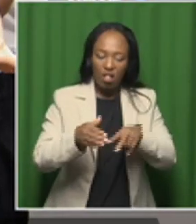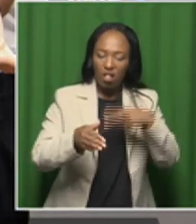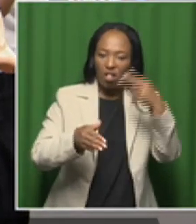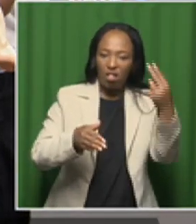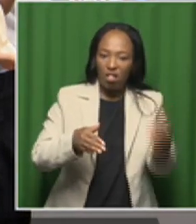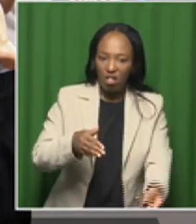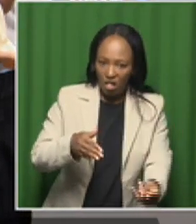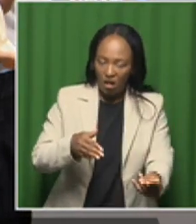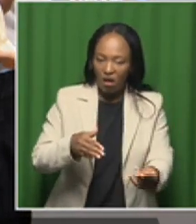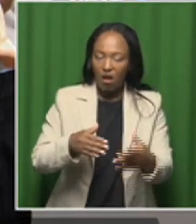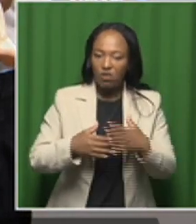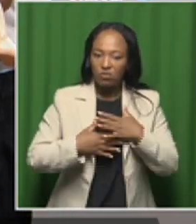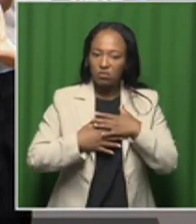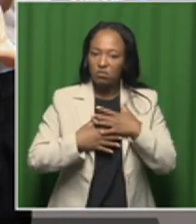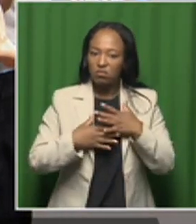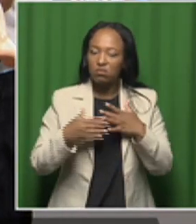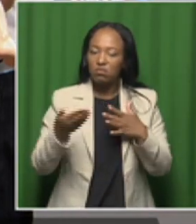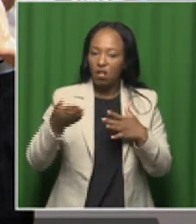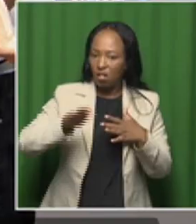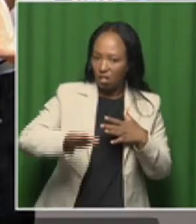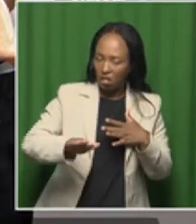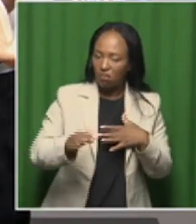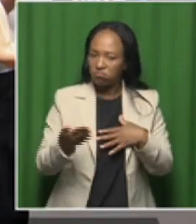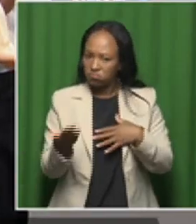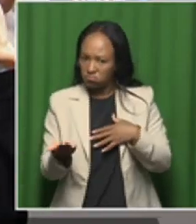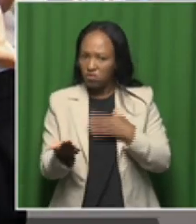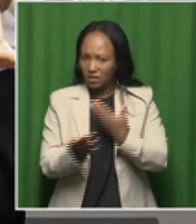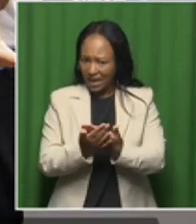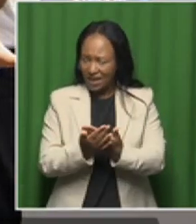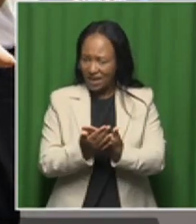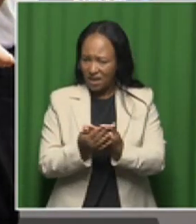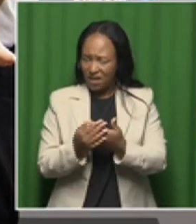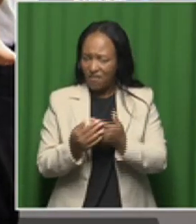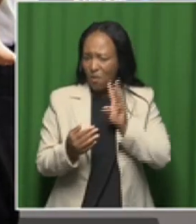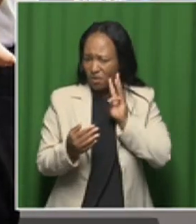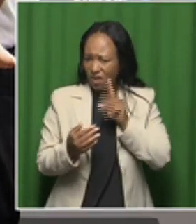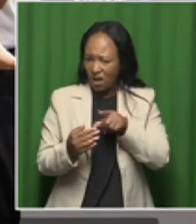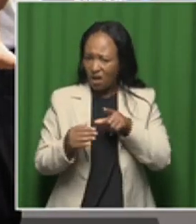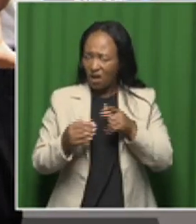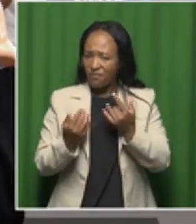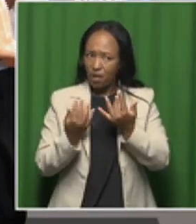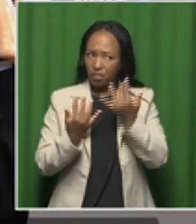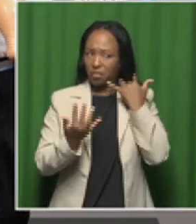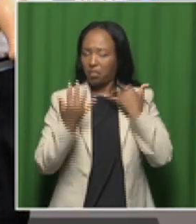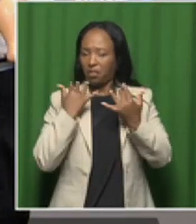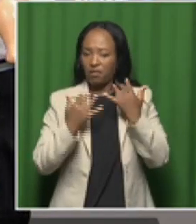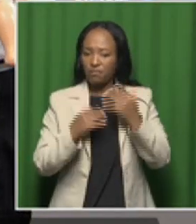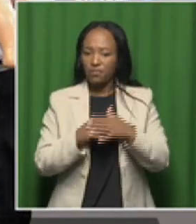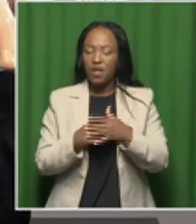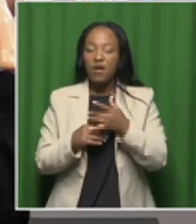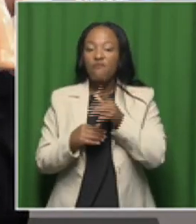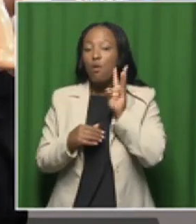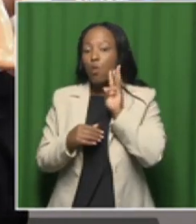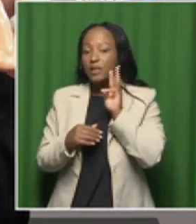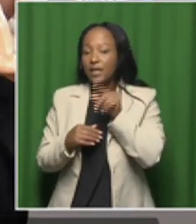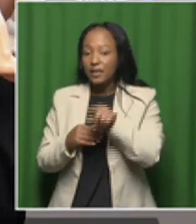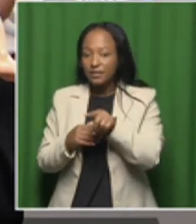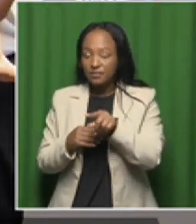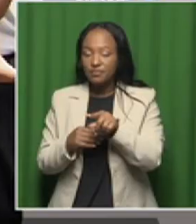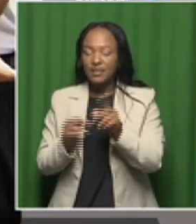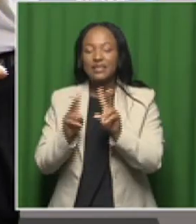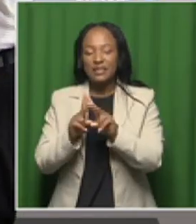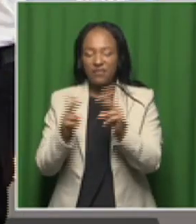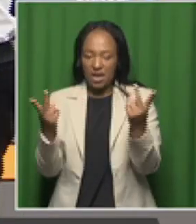out their lungs? If not, you turn them up this way. Is it the same procedure? That's my question. If it's water, it can be